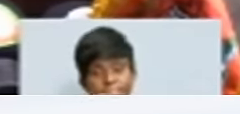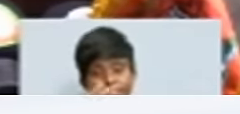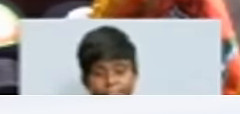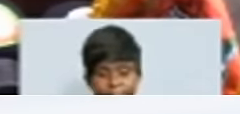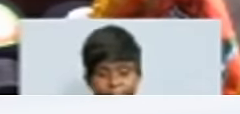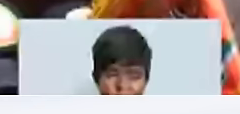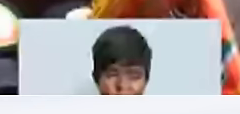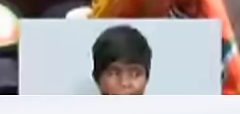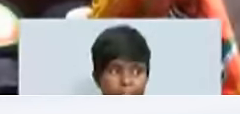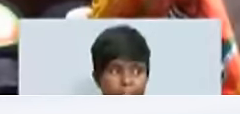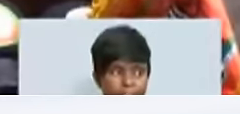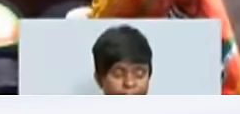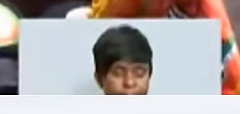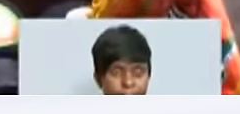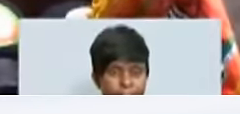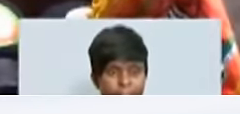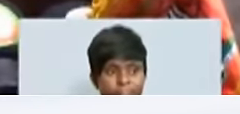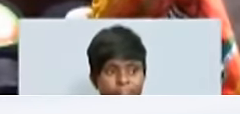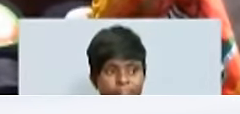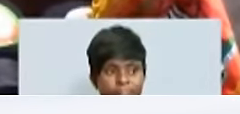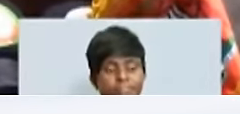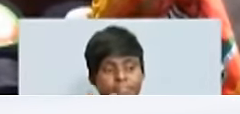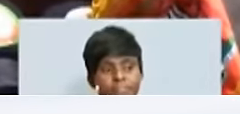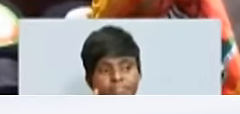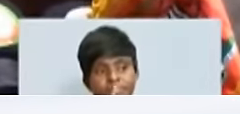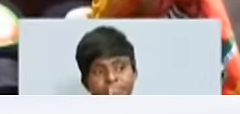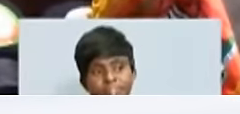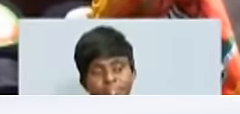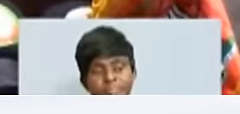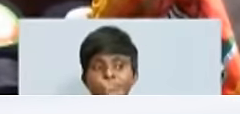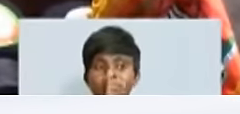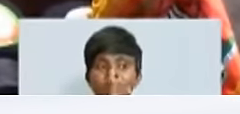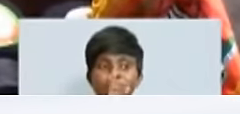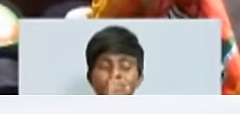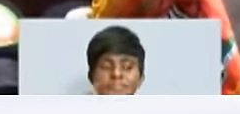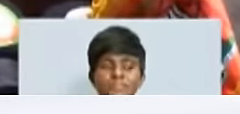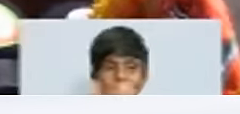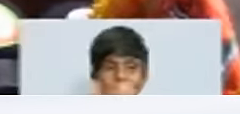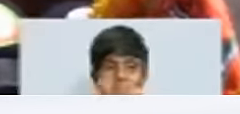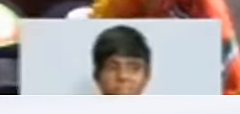increased productivity, of course, water harvest,